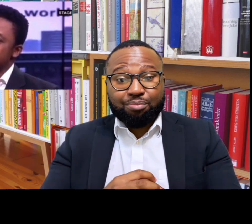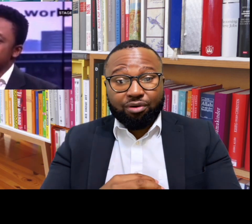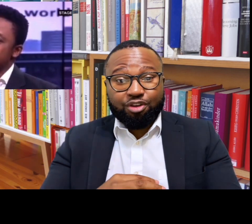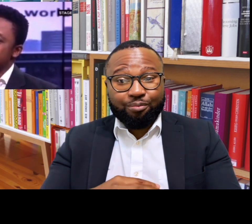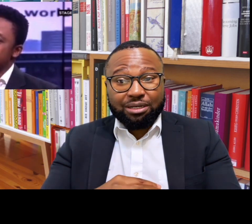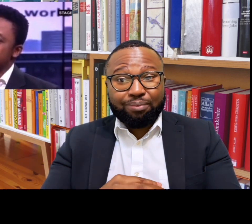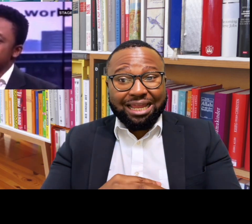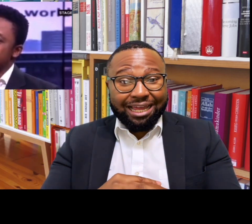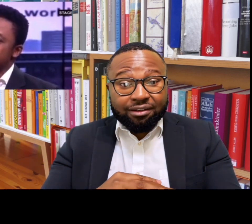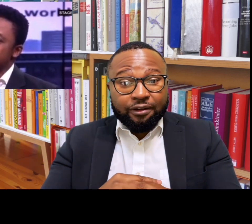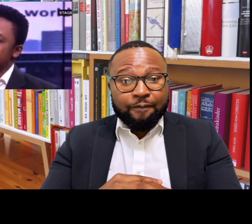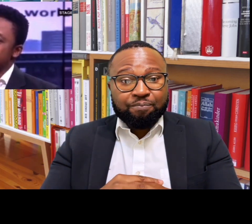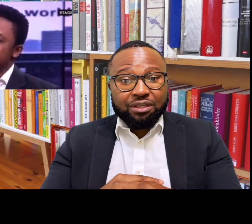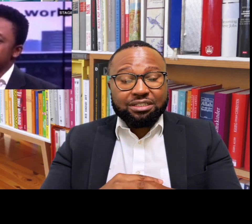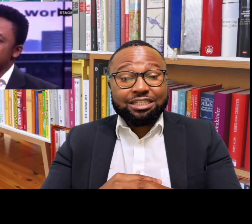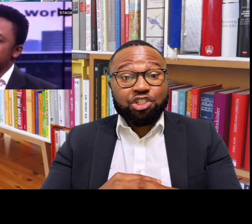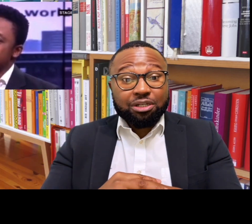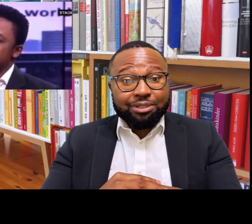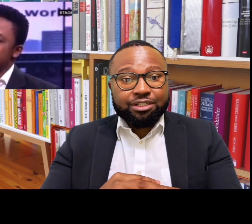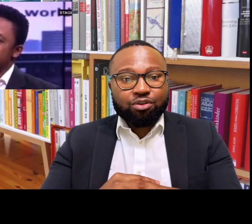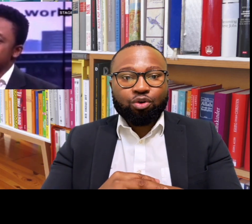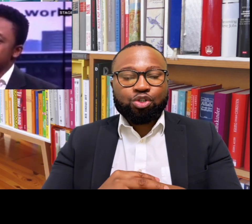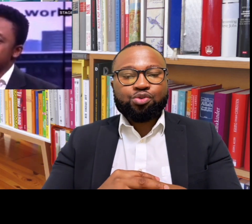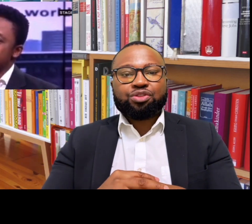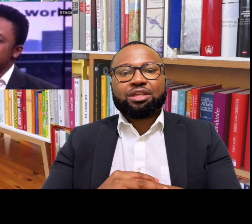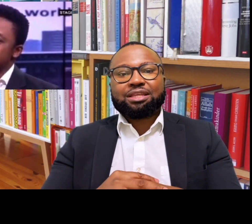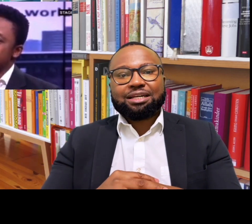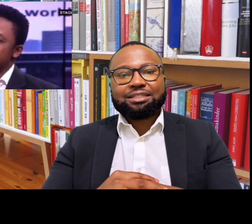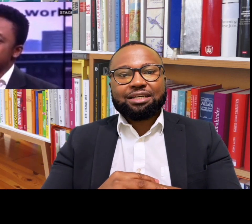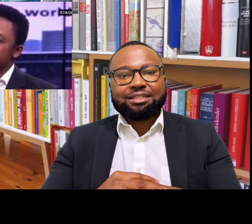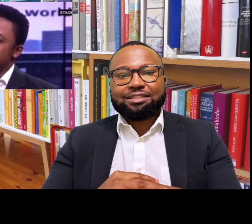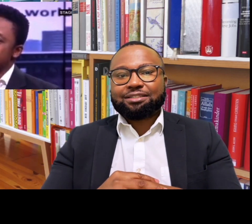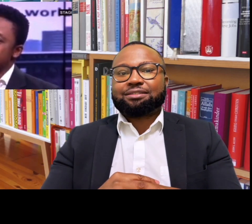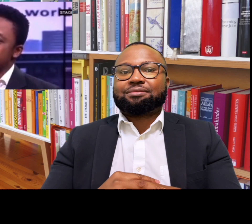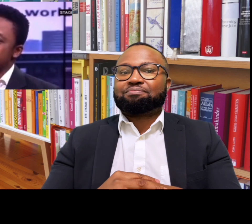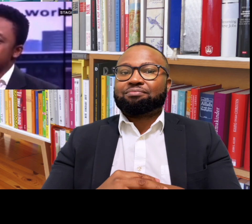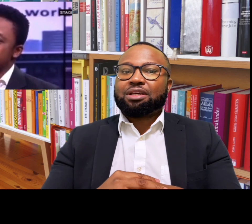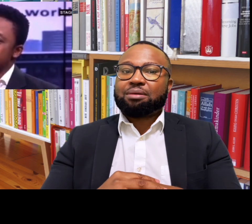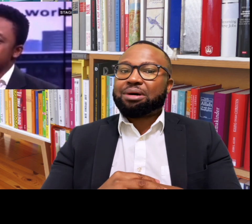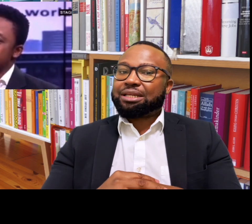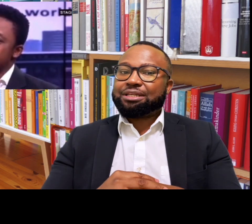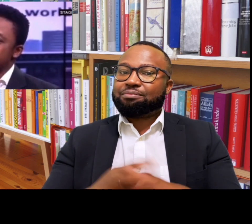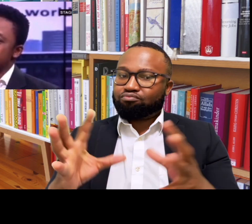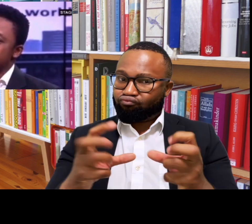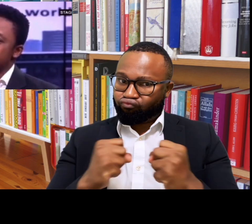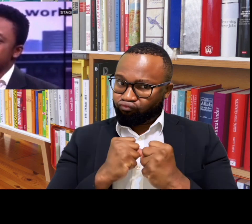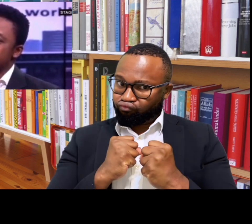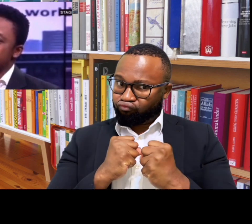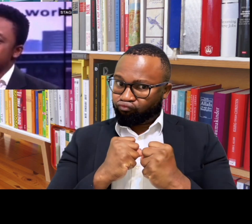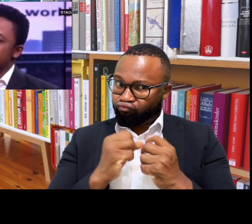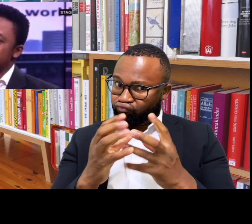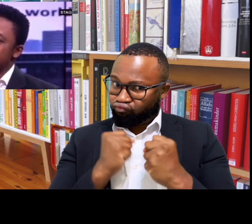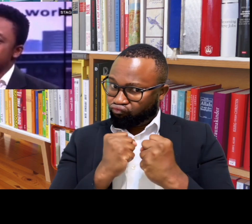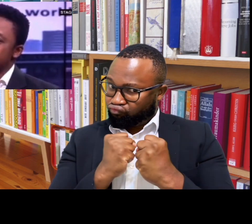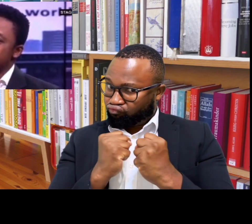CCTV procurement plan is legitimate, or do you think that it's a money?